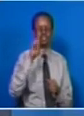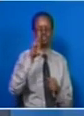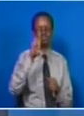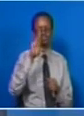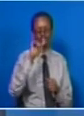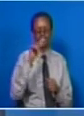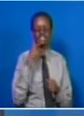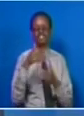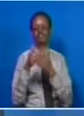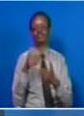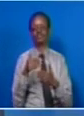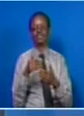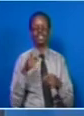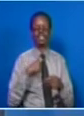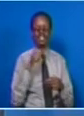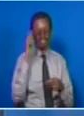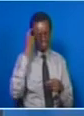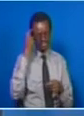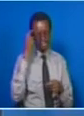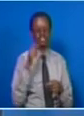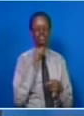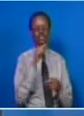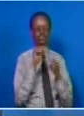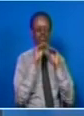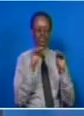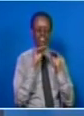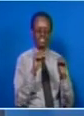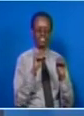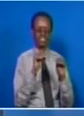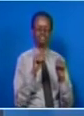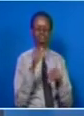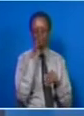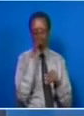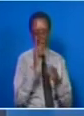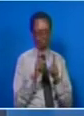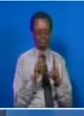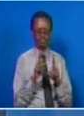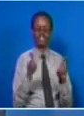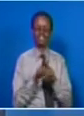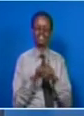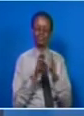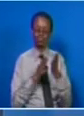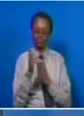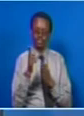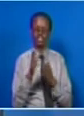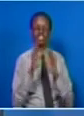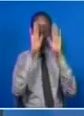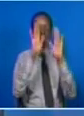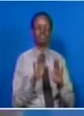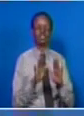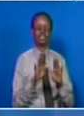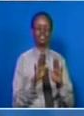about the youth is not to teach them dishonesty. Integrity is very important. On the 16th of July, before the first